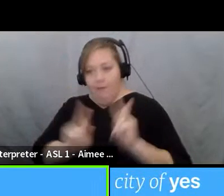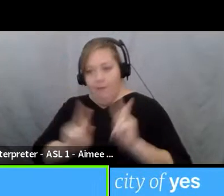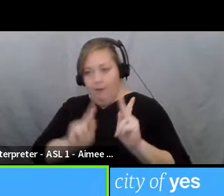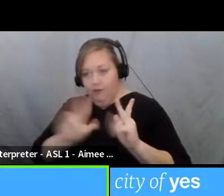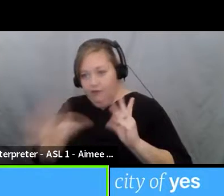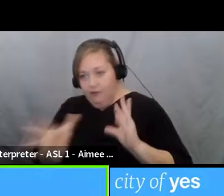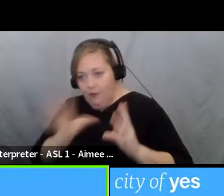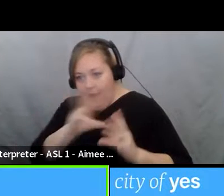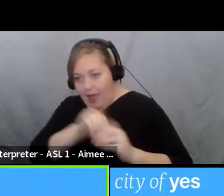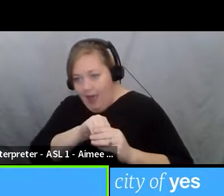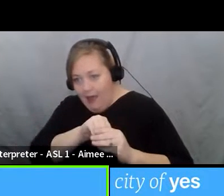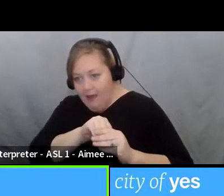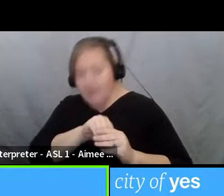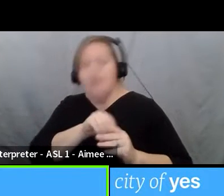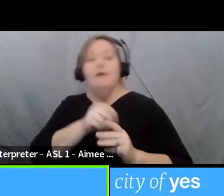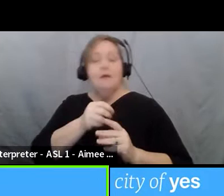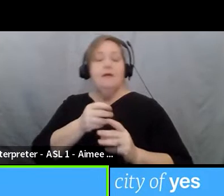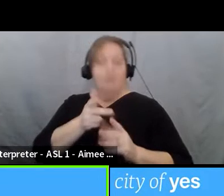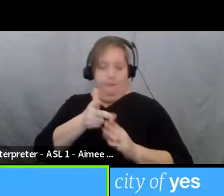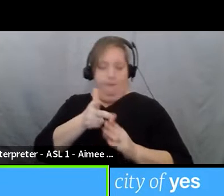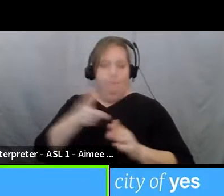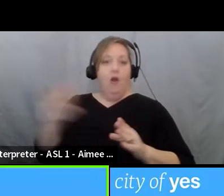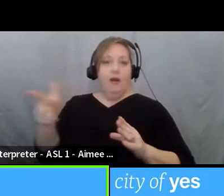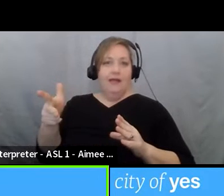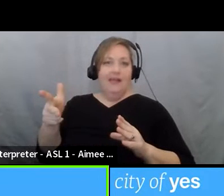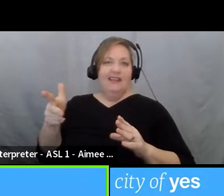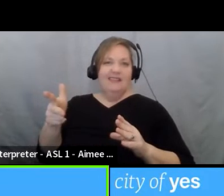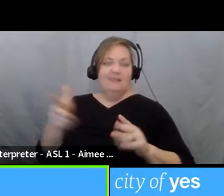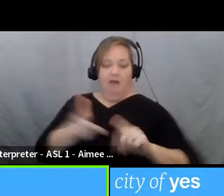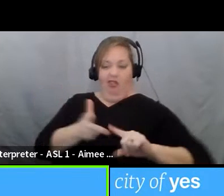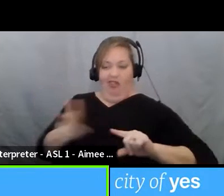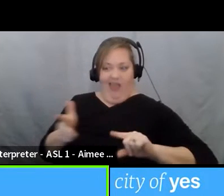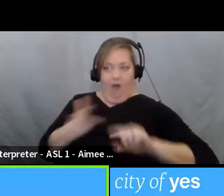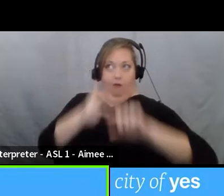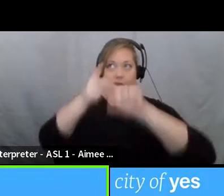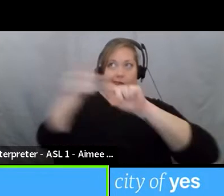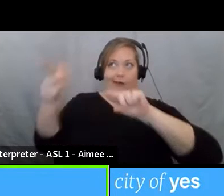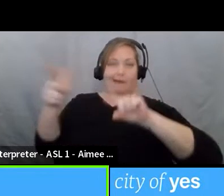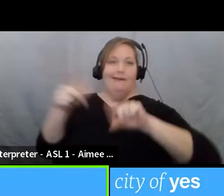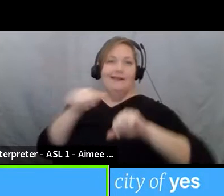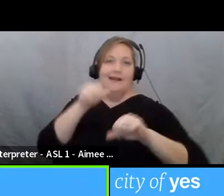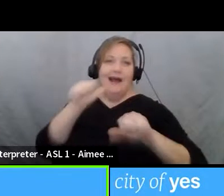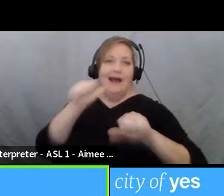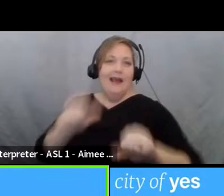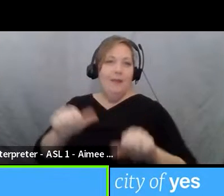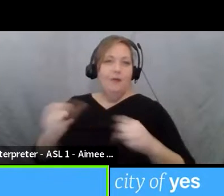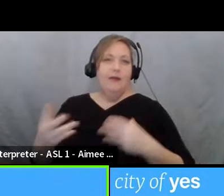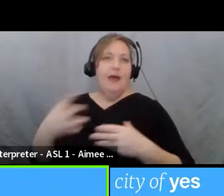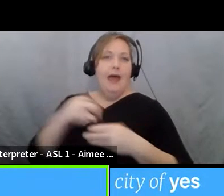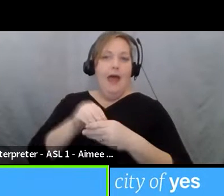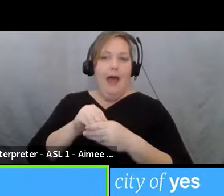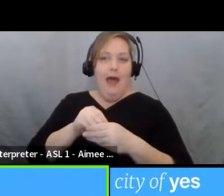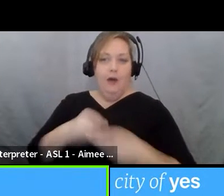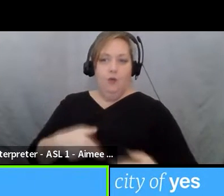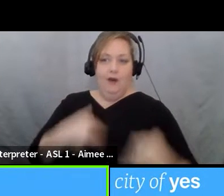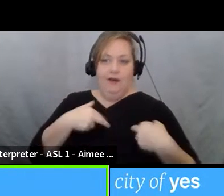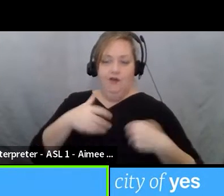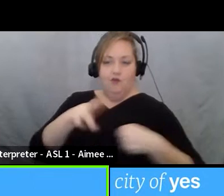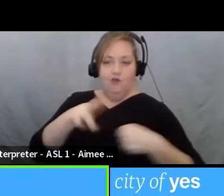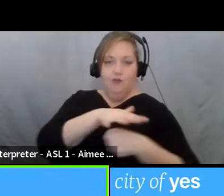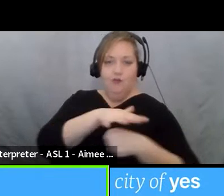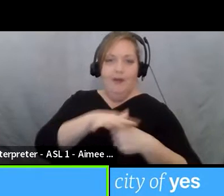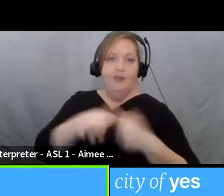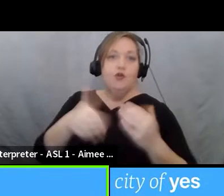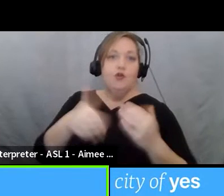parking, including at grade. And they will not be able to, add residential spaces in new